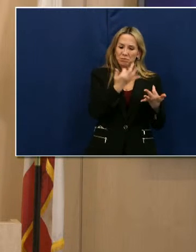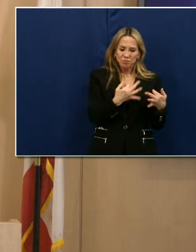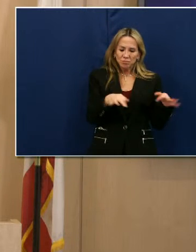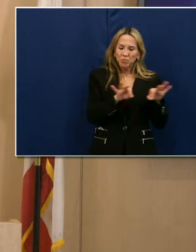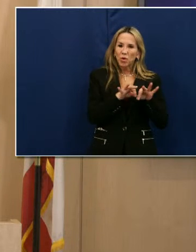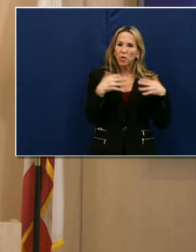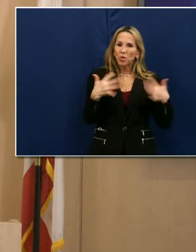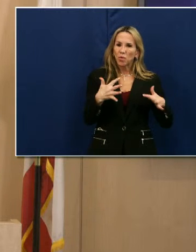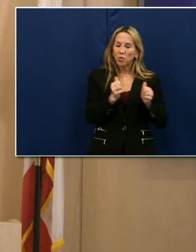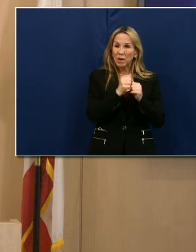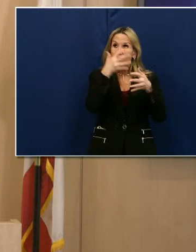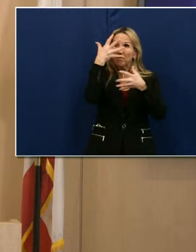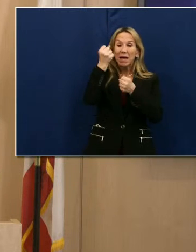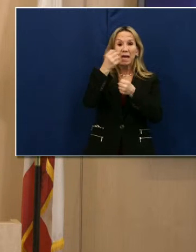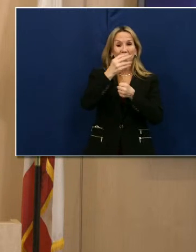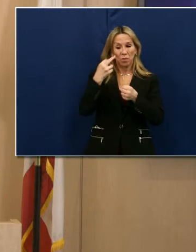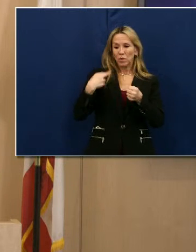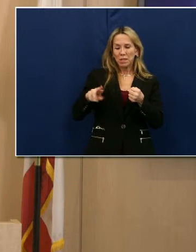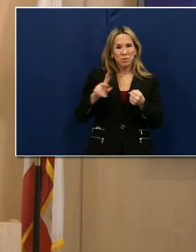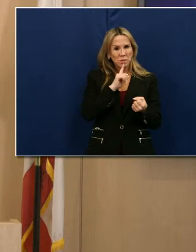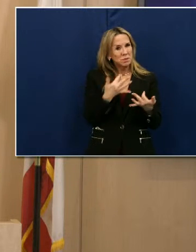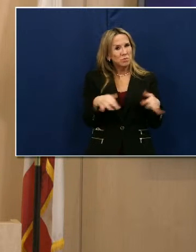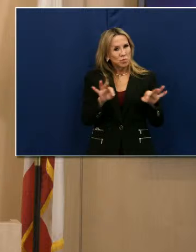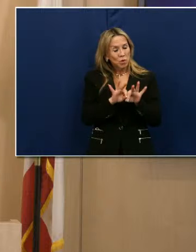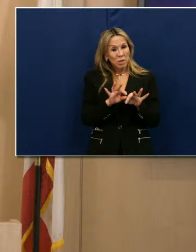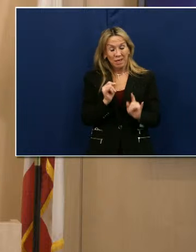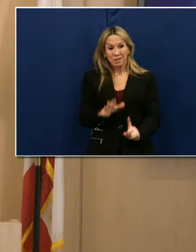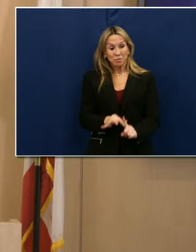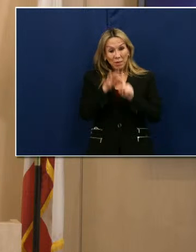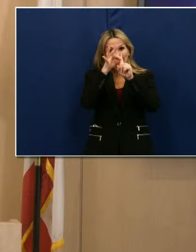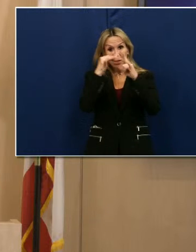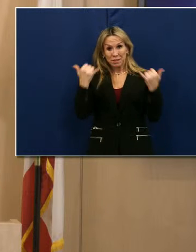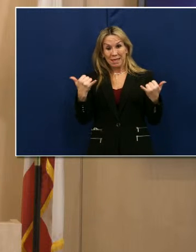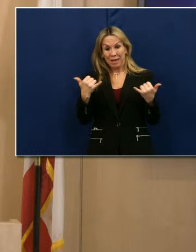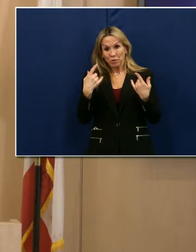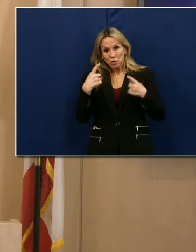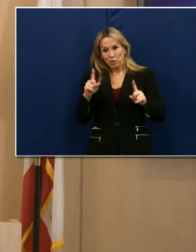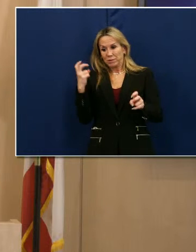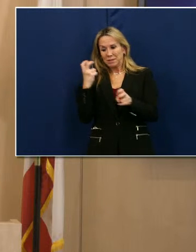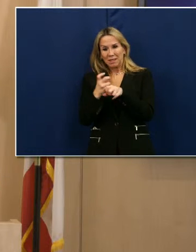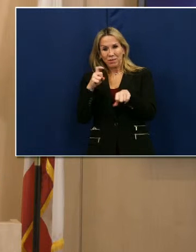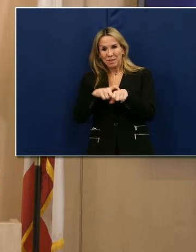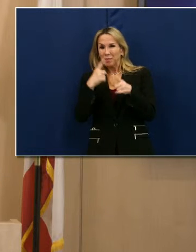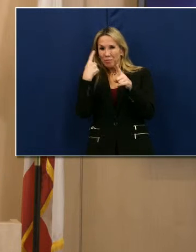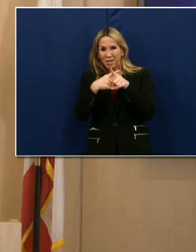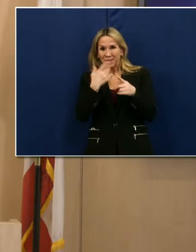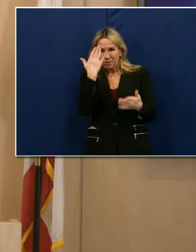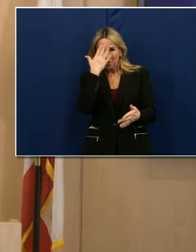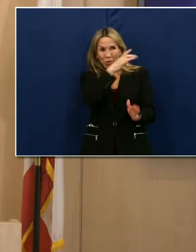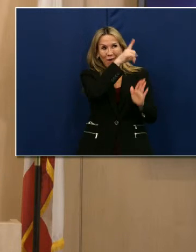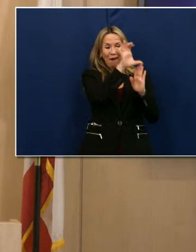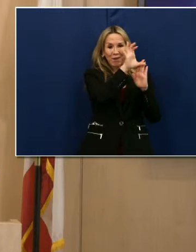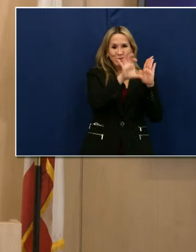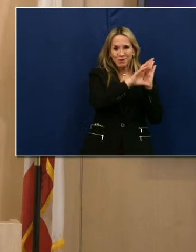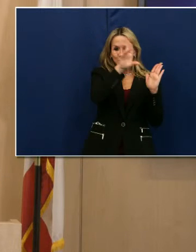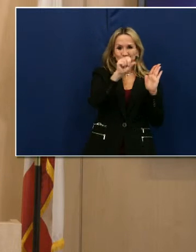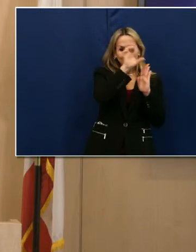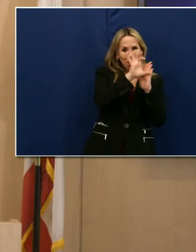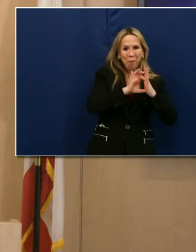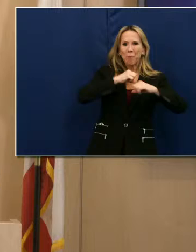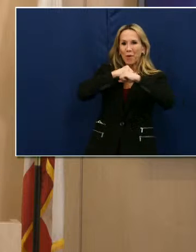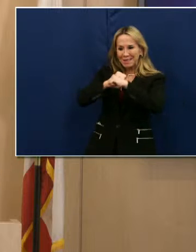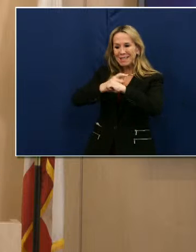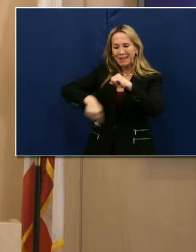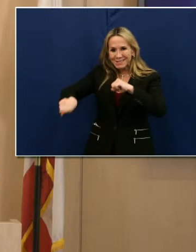religion in our community, especially in difficult times, the constitutionally protected nature of it as well, which is why under the public health orders,